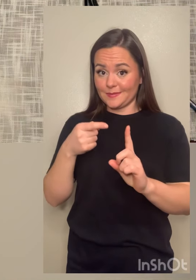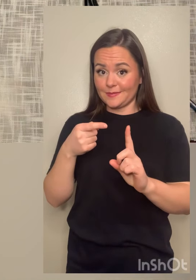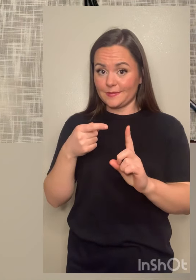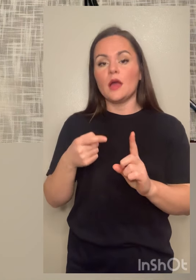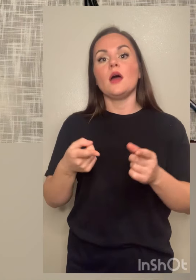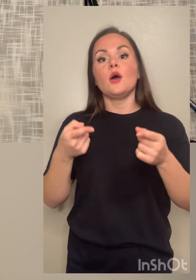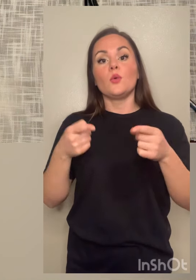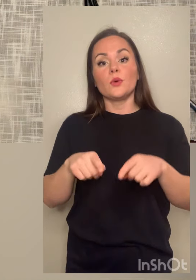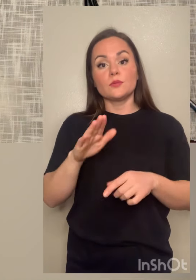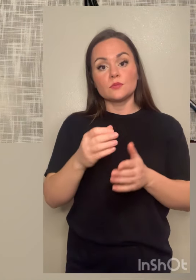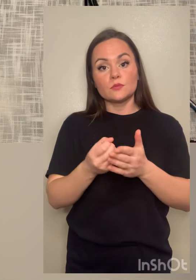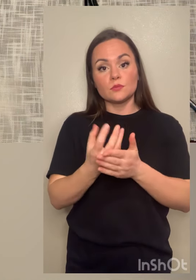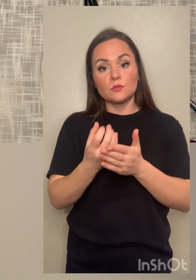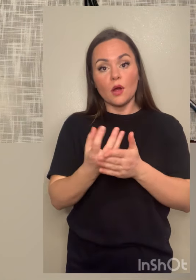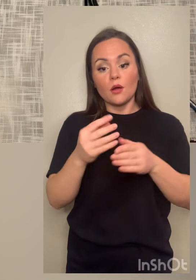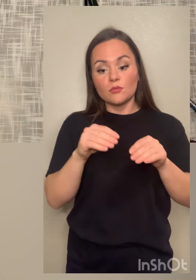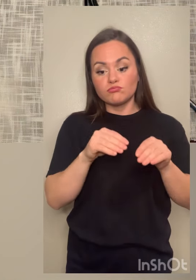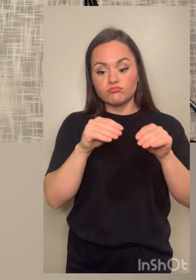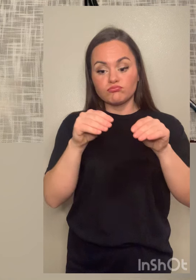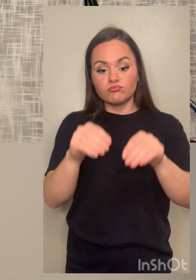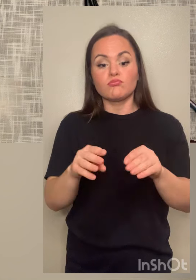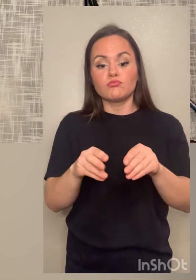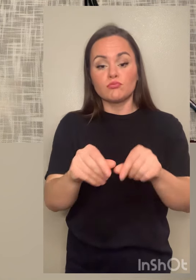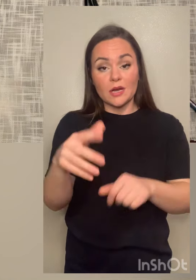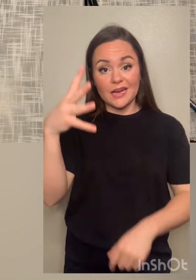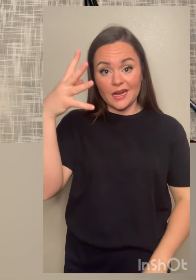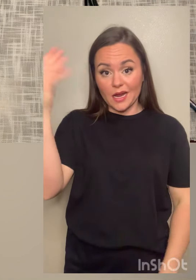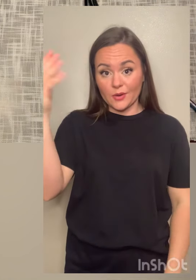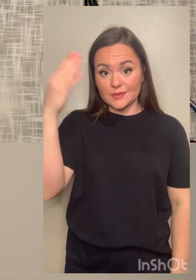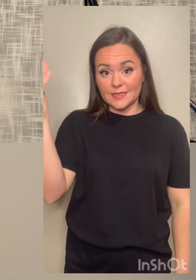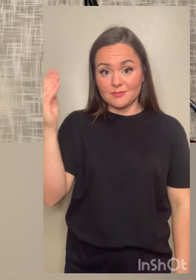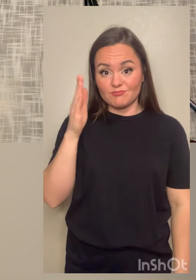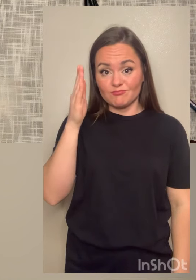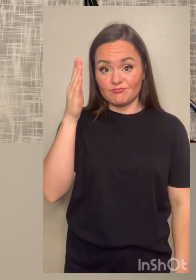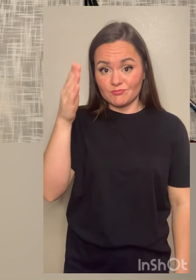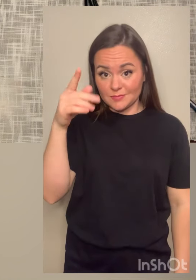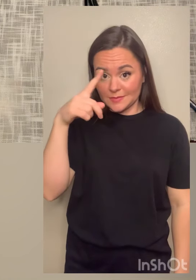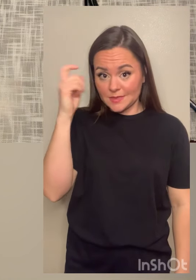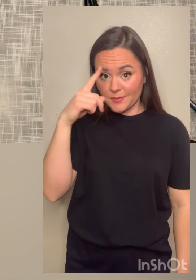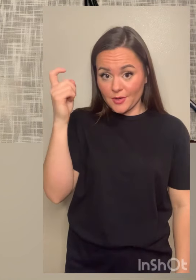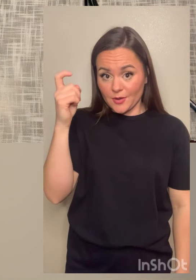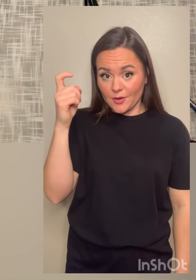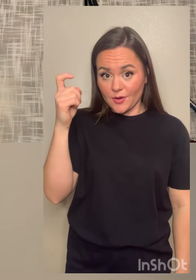the seedlings used to feeling air movement that they will feel when they're planted outside.